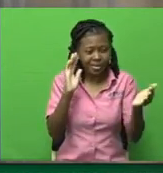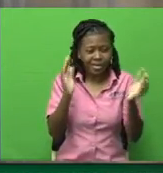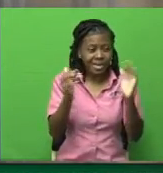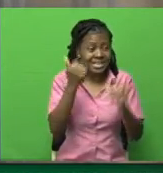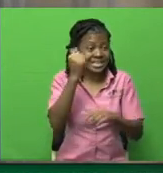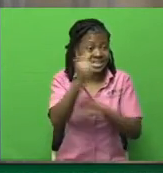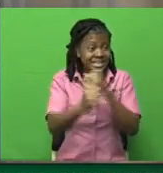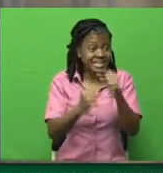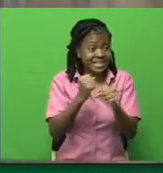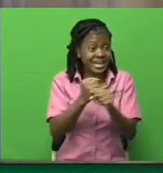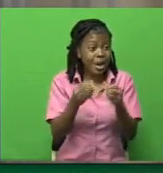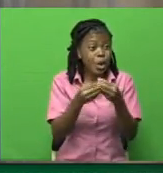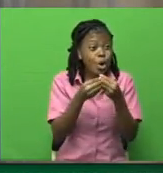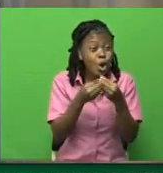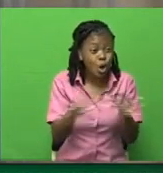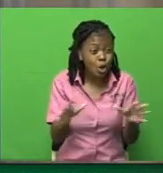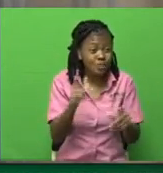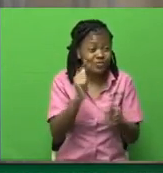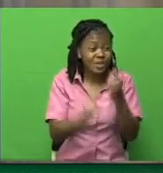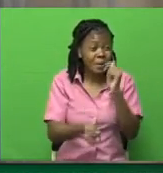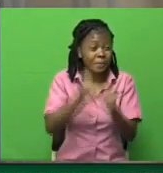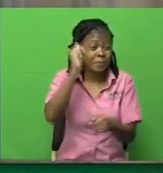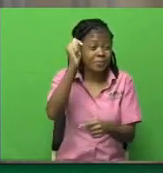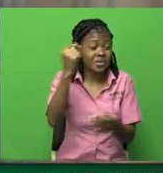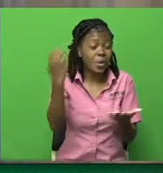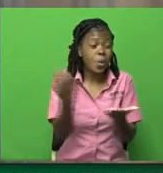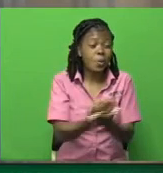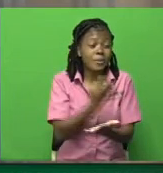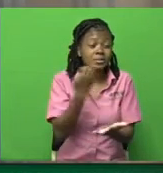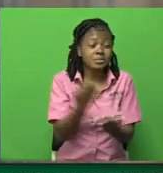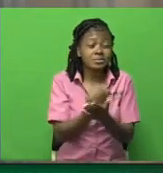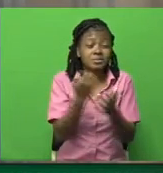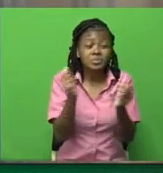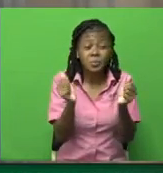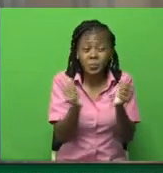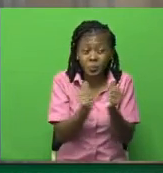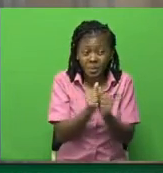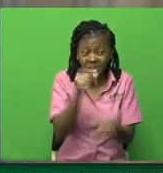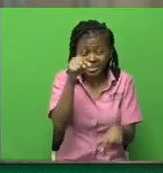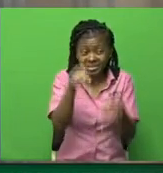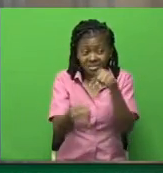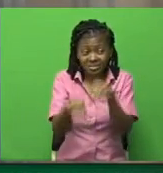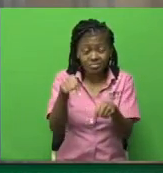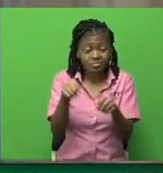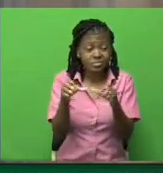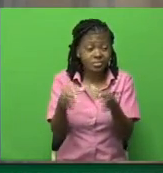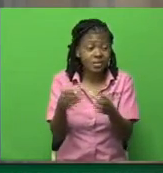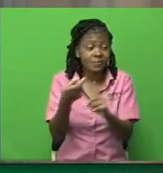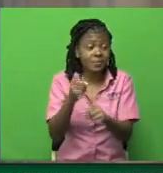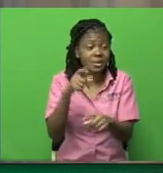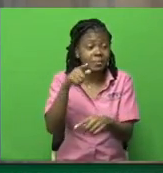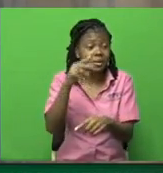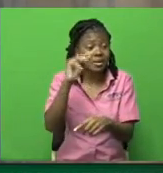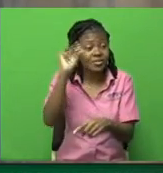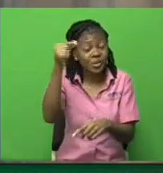of Trinidad Tobago economy on the under the energy sector under the pnm government